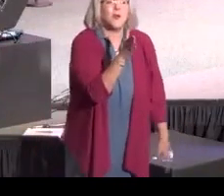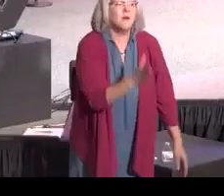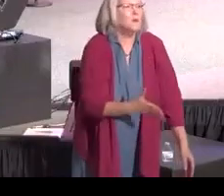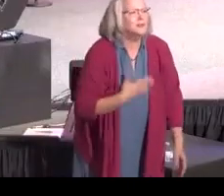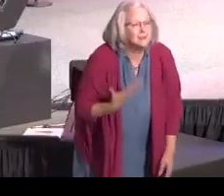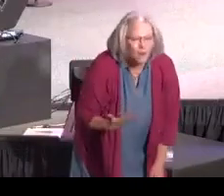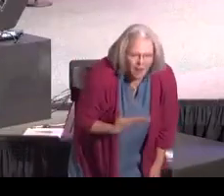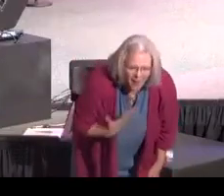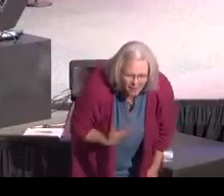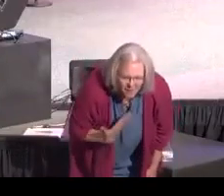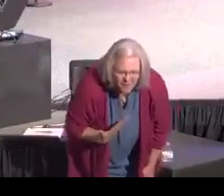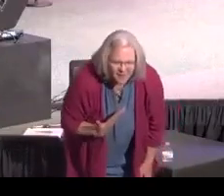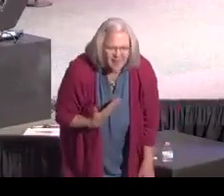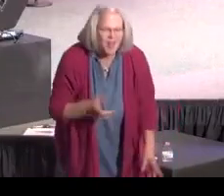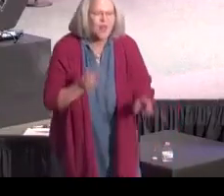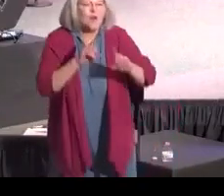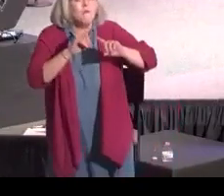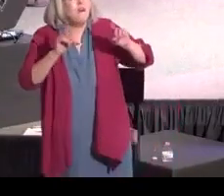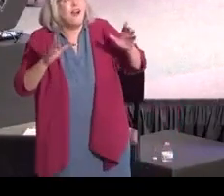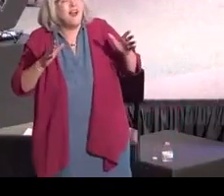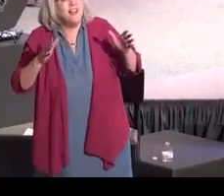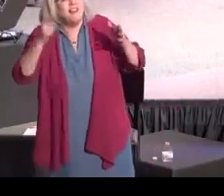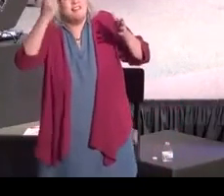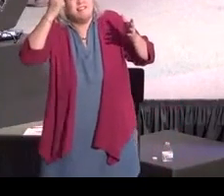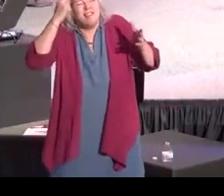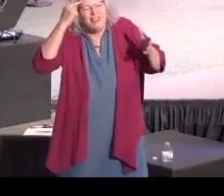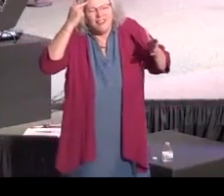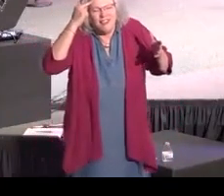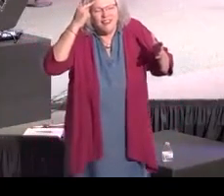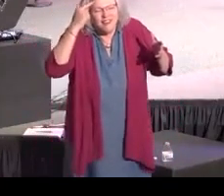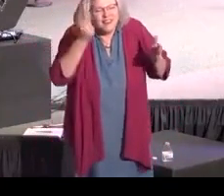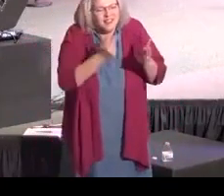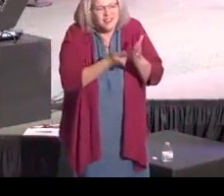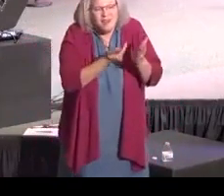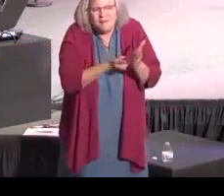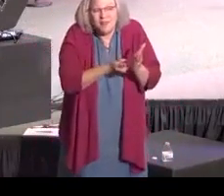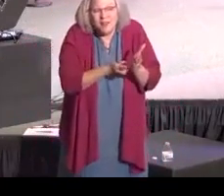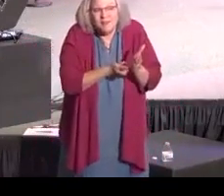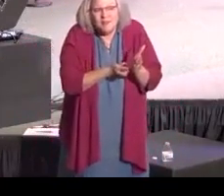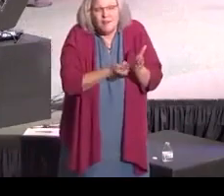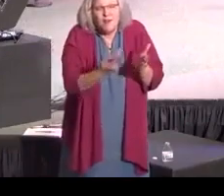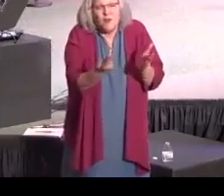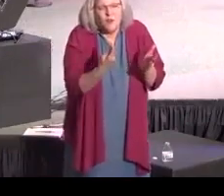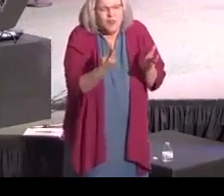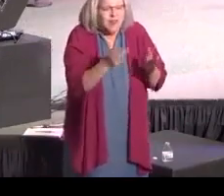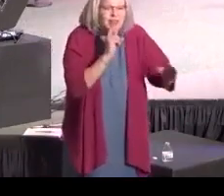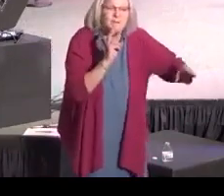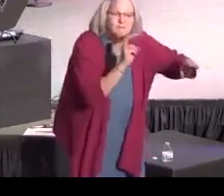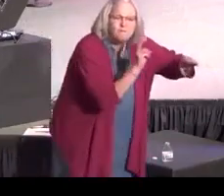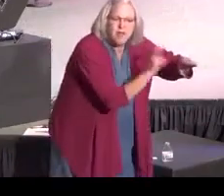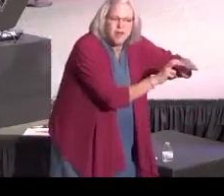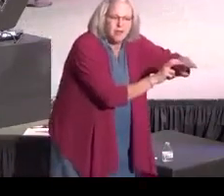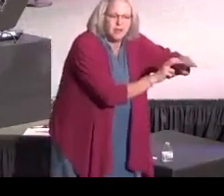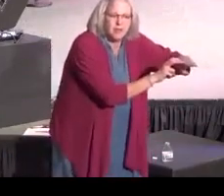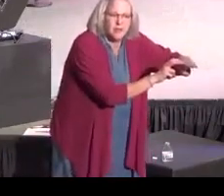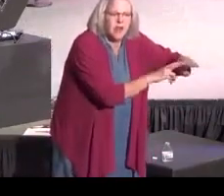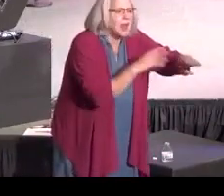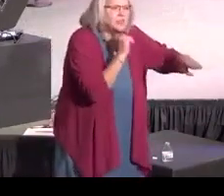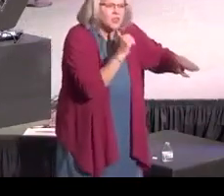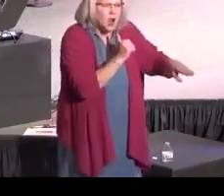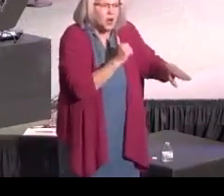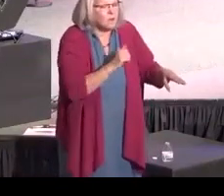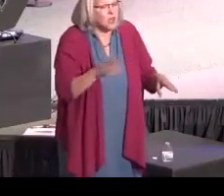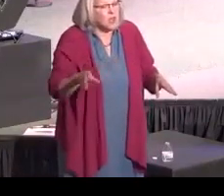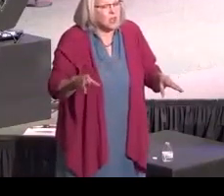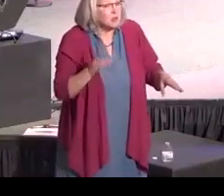Listen, sometimes in life, we can get bit. And it's probably not going to be by a snake. In fact, I